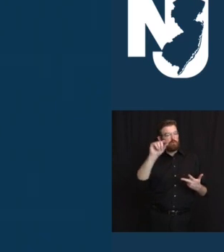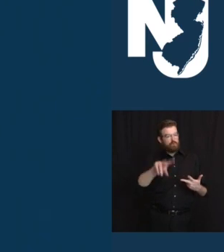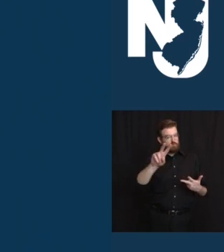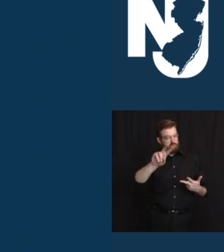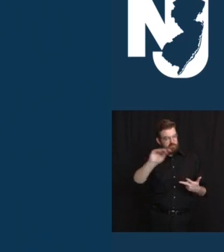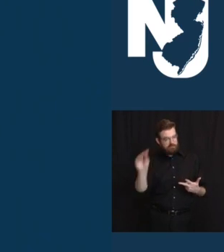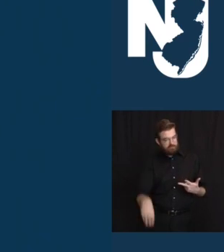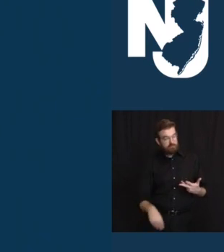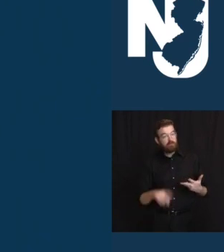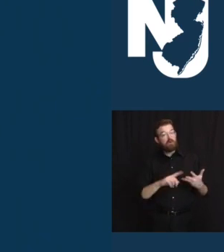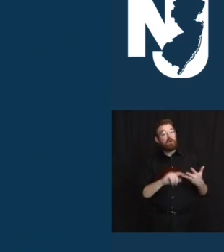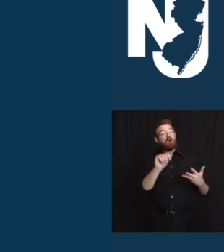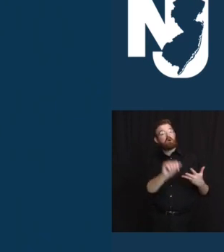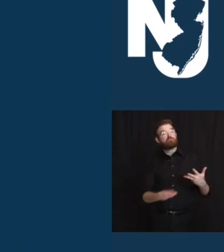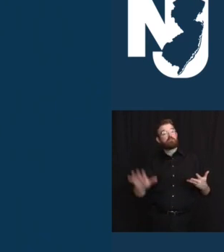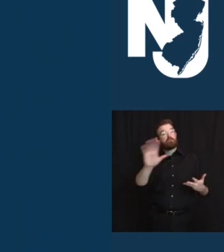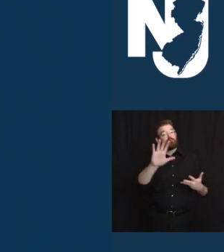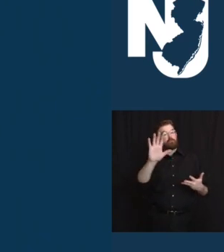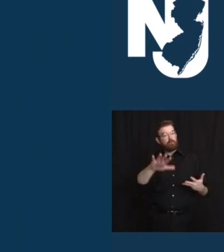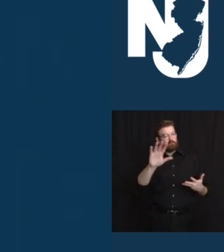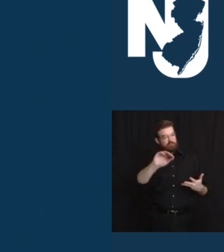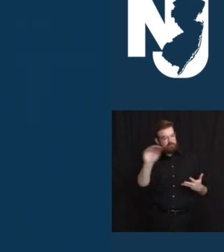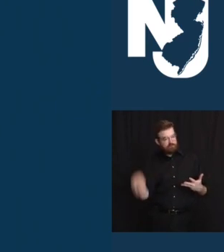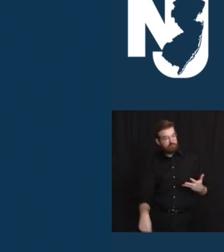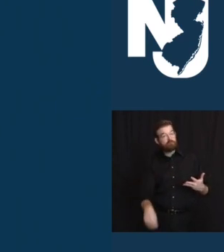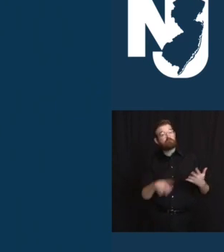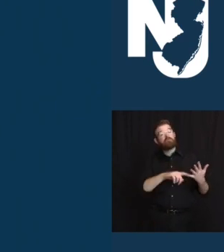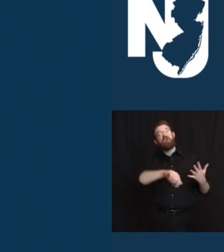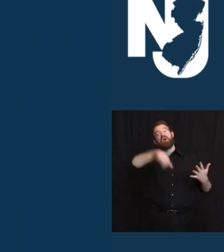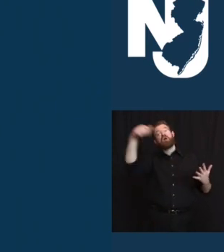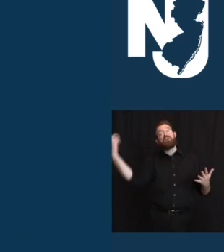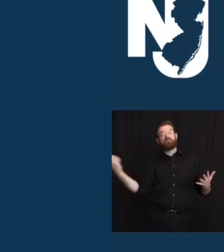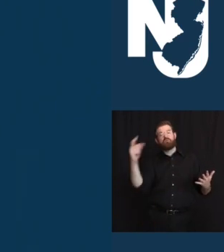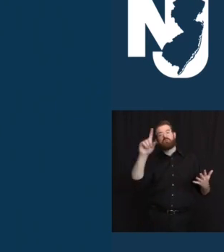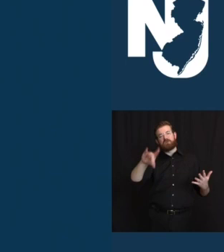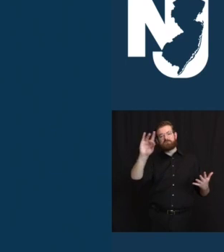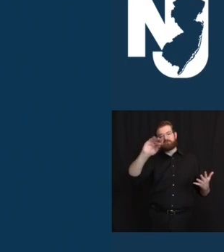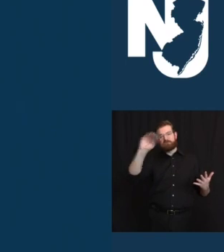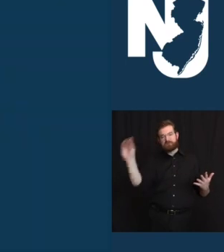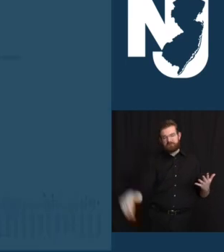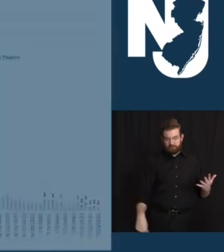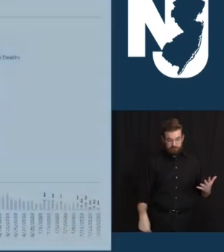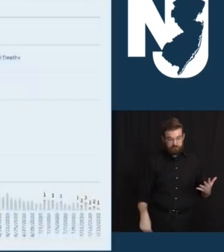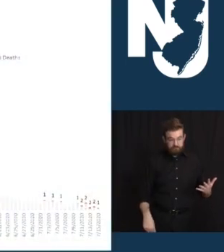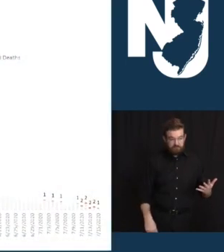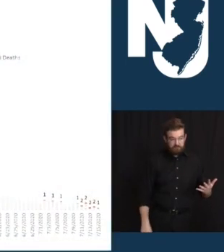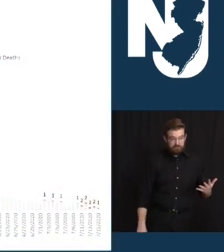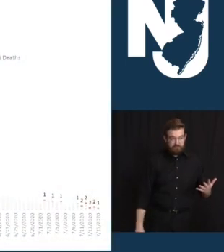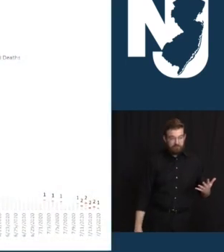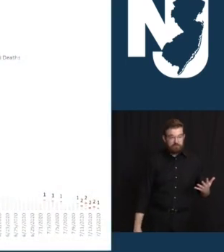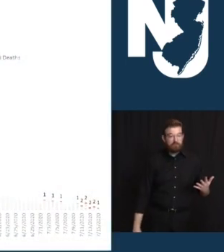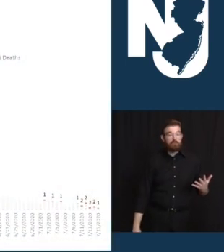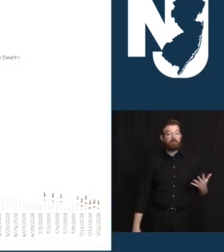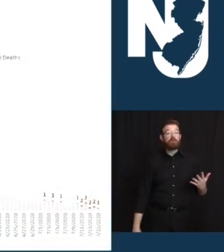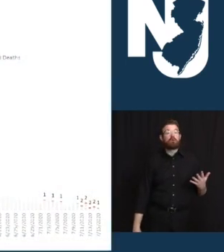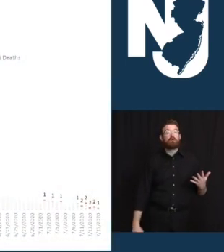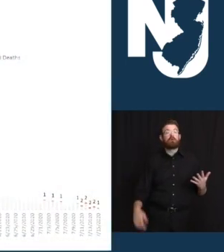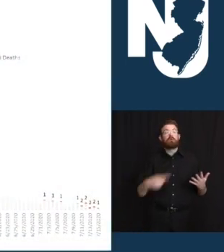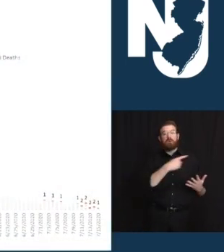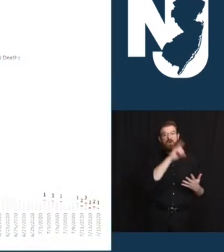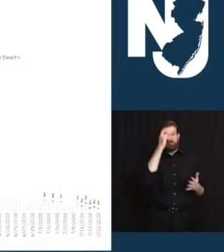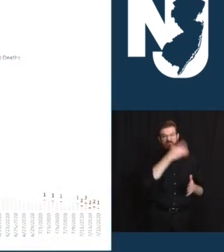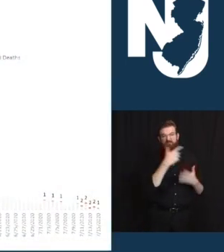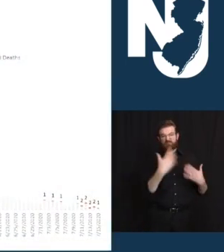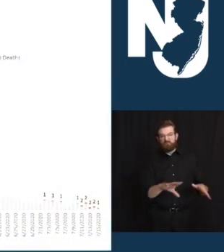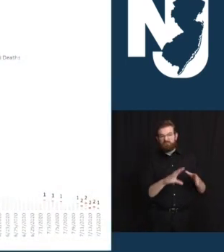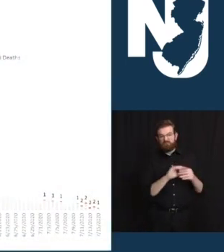Asian 5.5, and other 1.8. As the governor stated, some of the deaths that we're